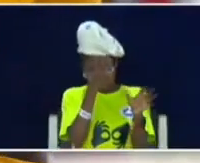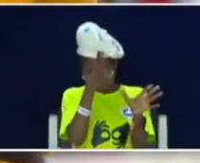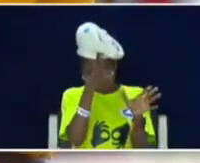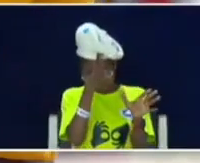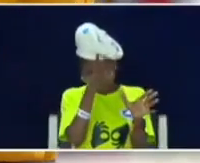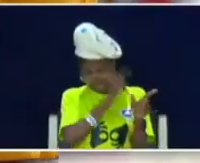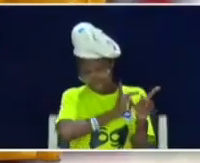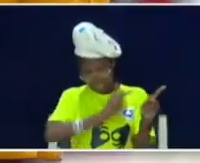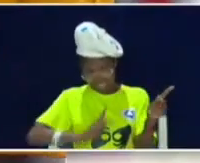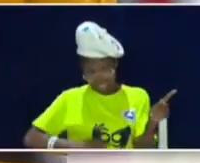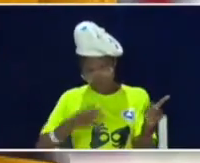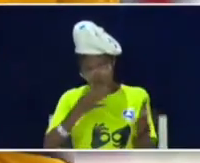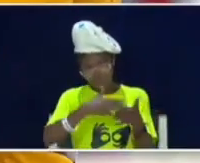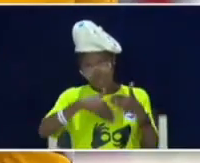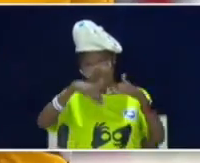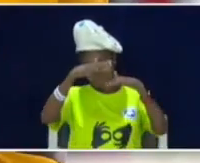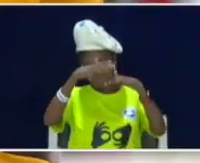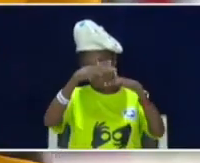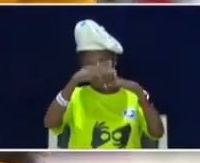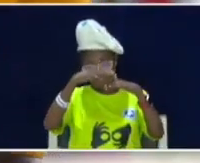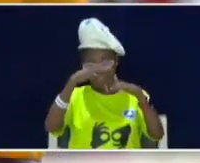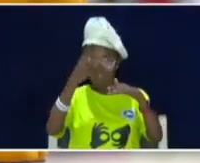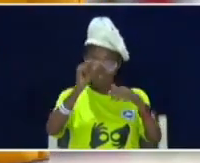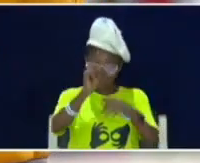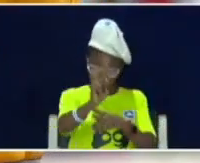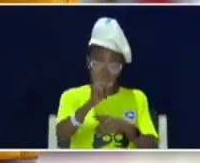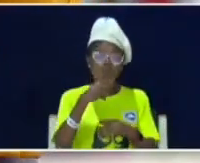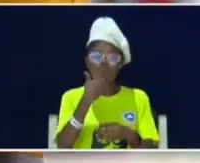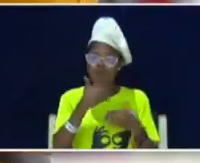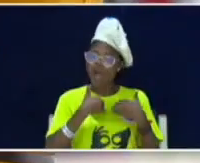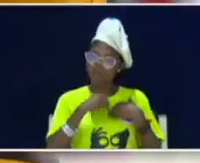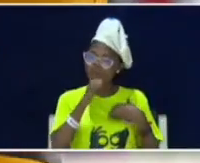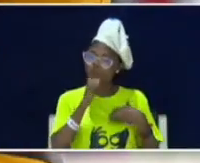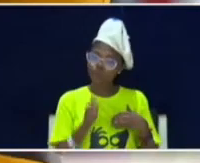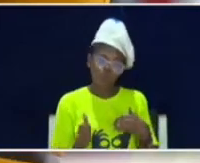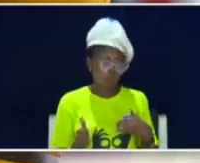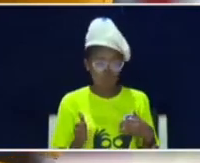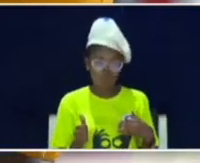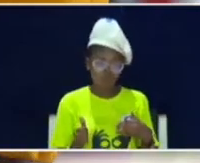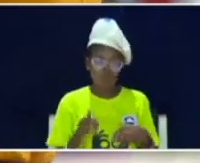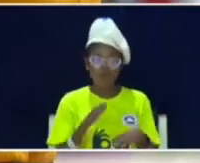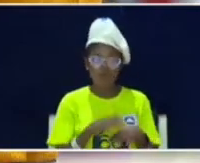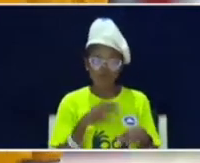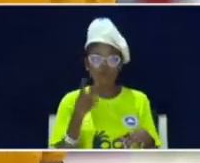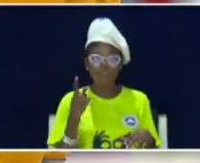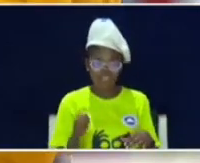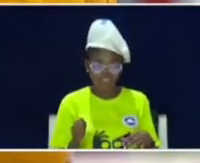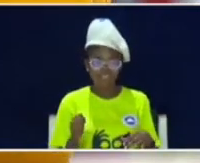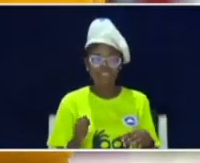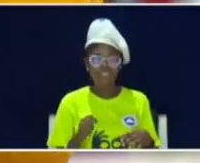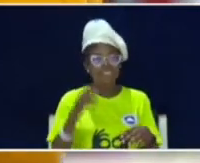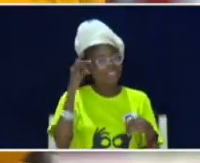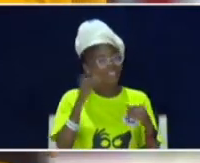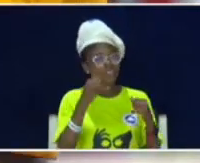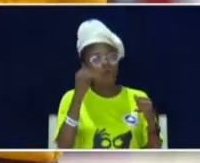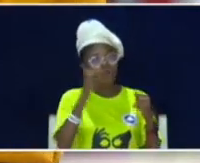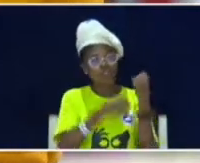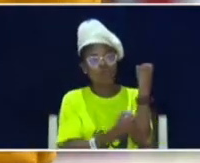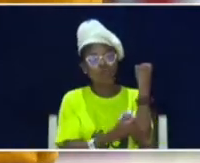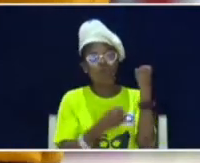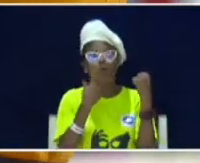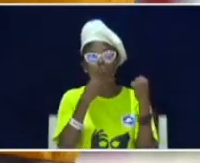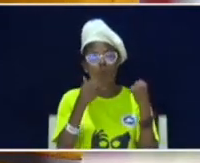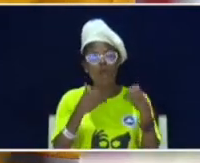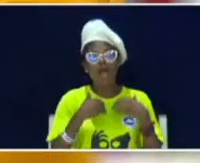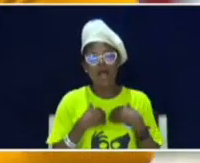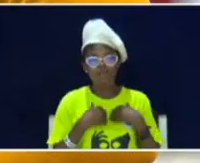the King of heaven, the one who has not called on the seed of Jacob to seek him in vain, the one who has